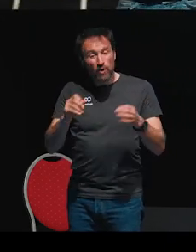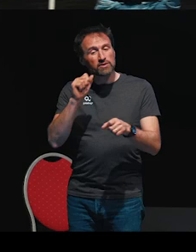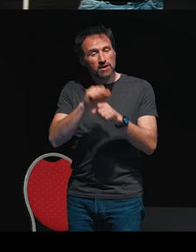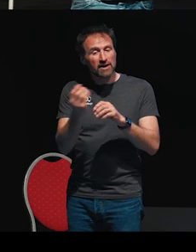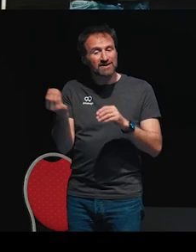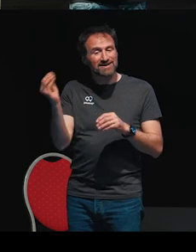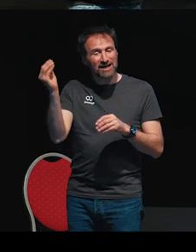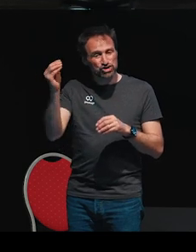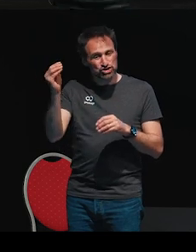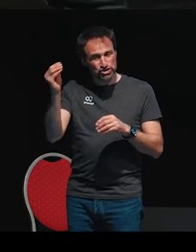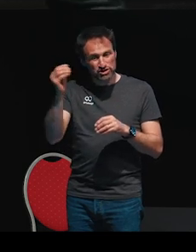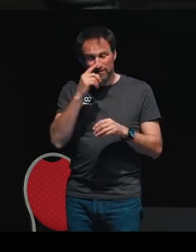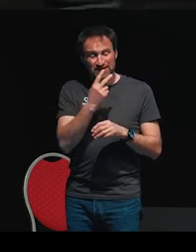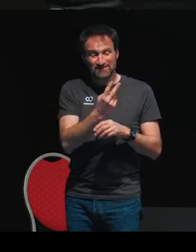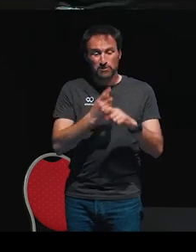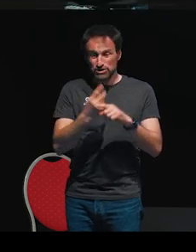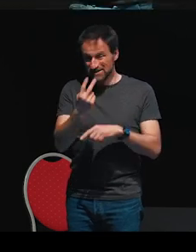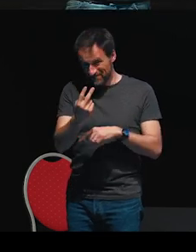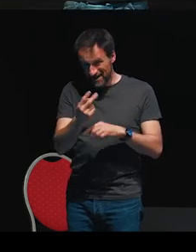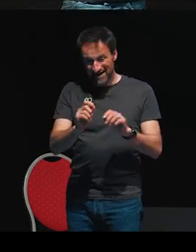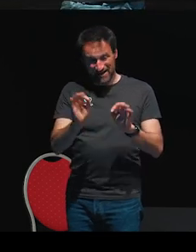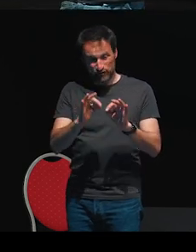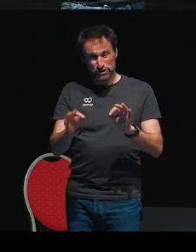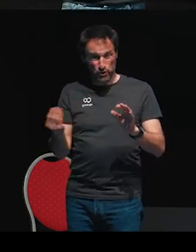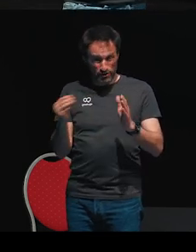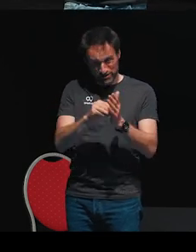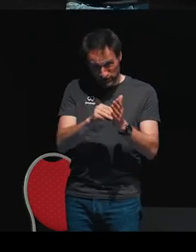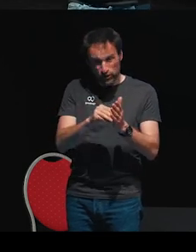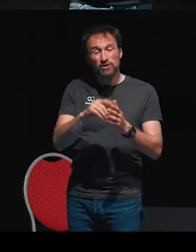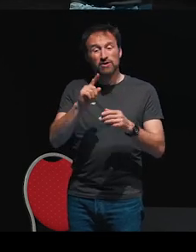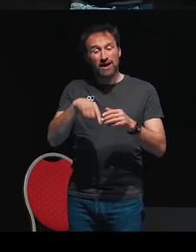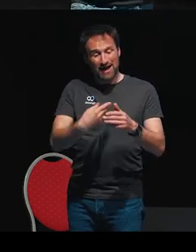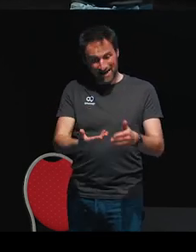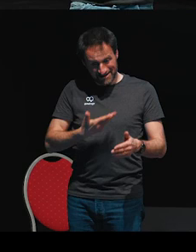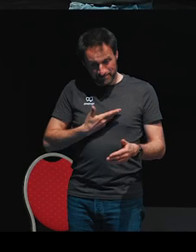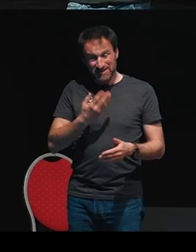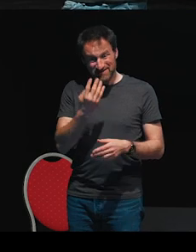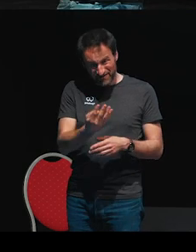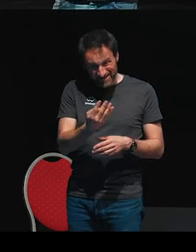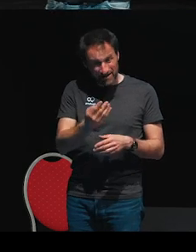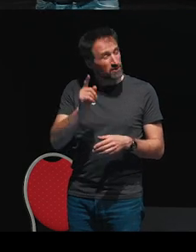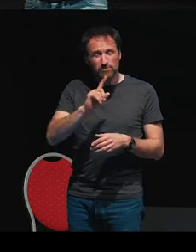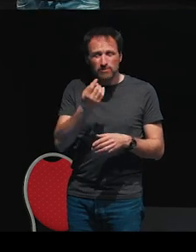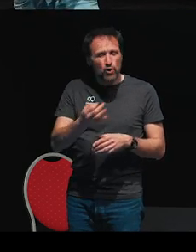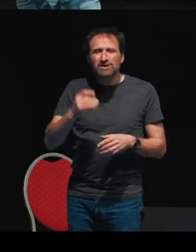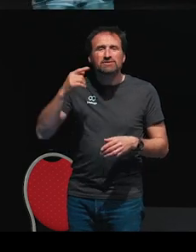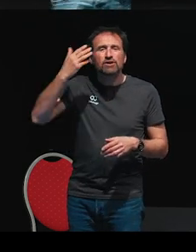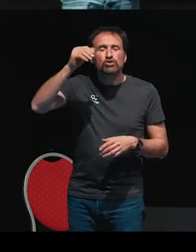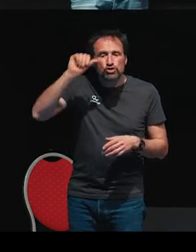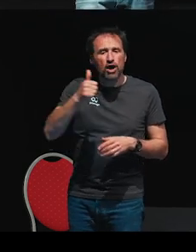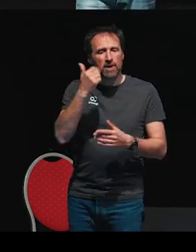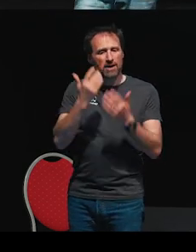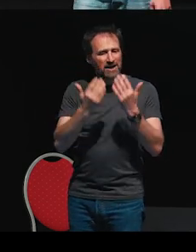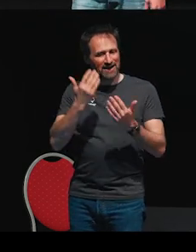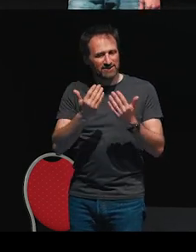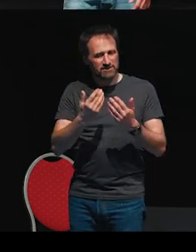you pass 2 and 2 to the function and it returns 4, you never ever have to calculate it again because it will always return 4. So this